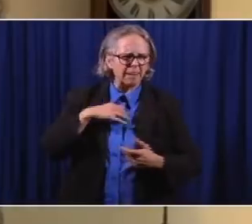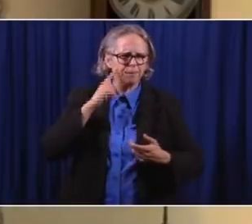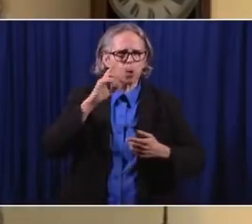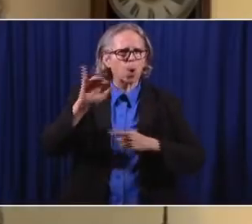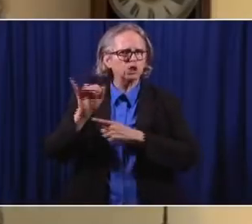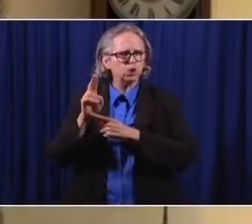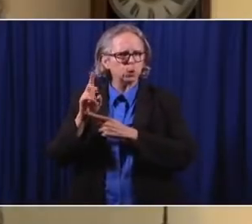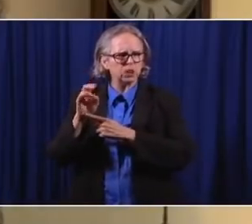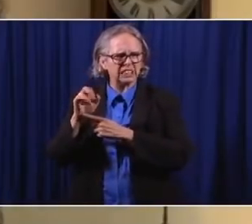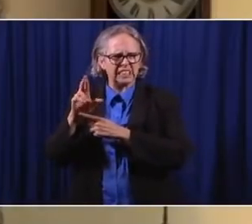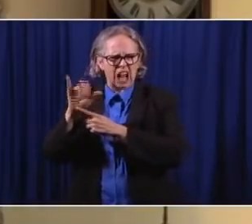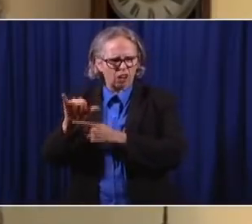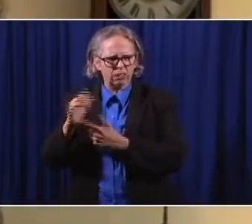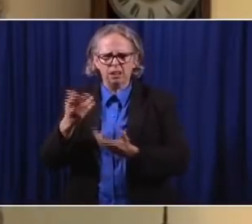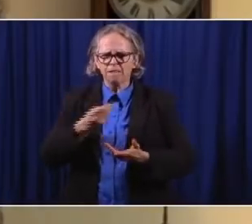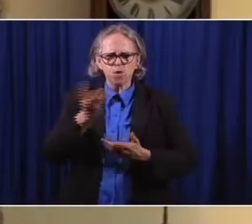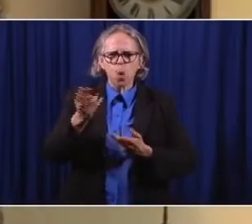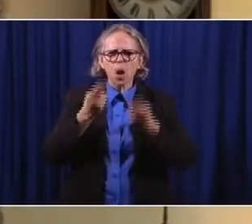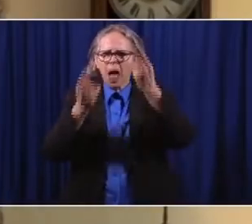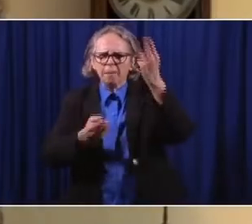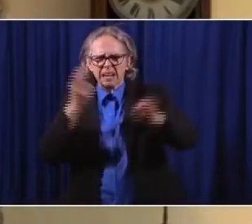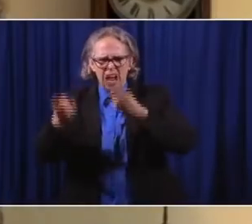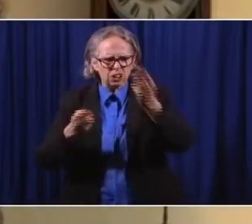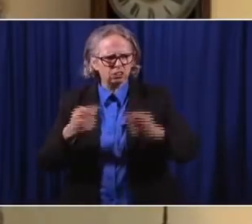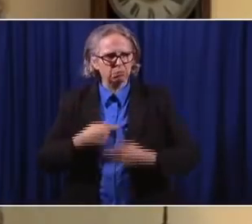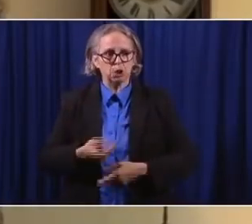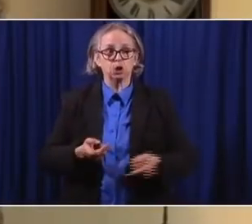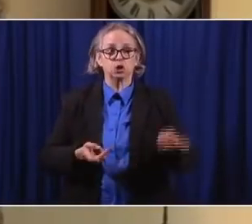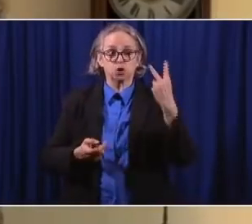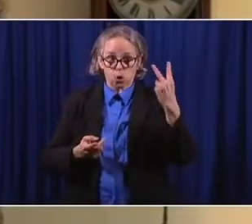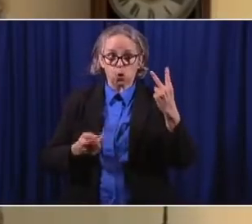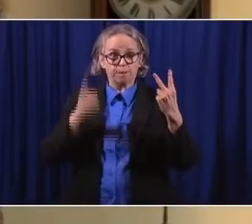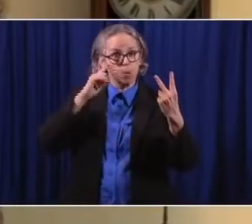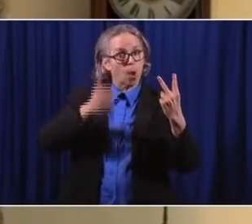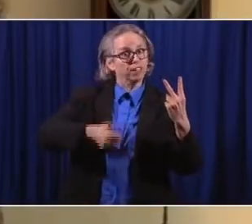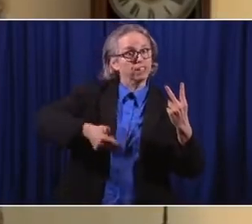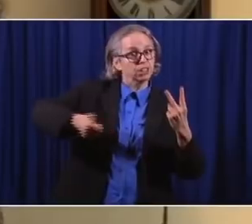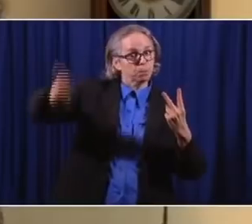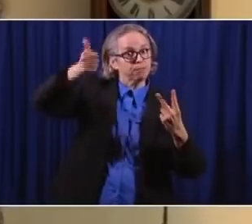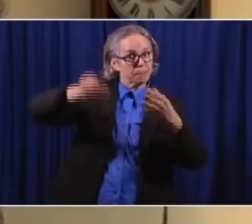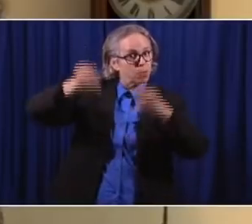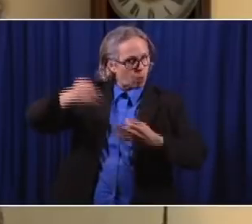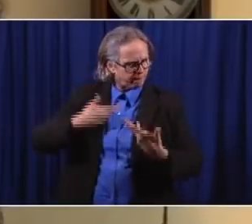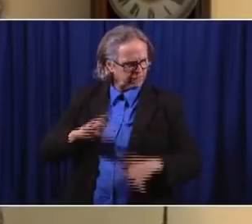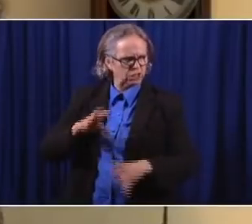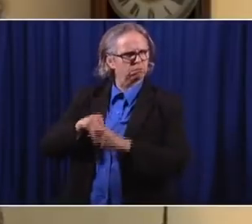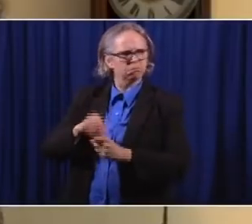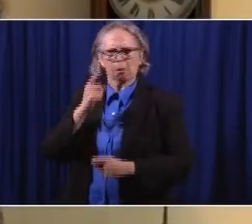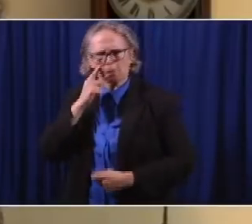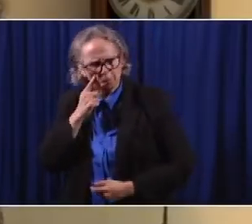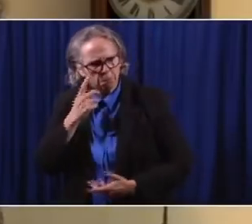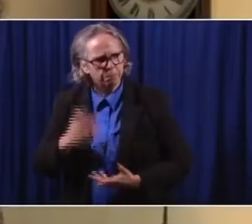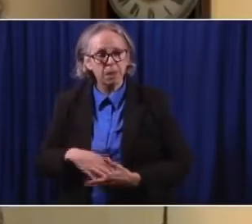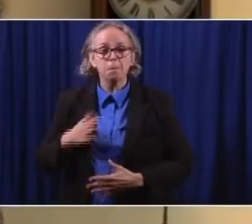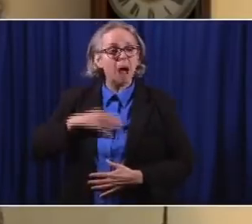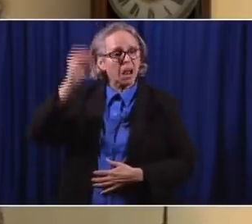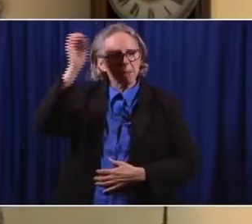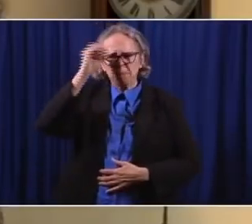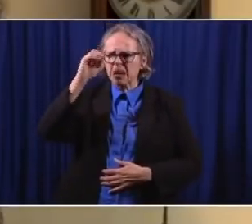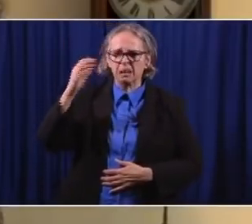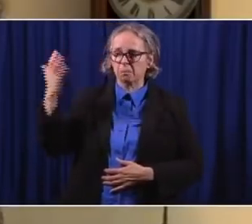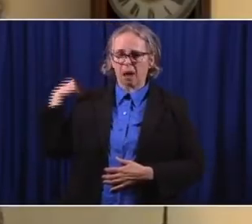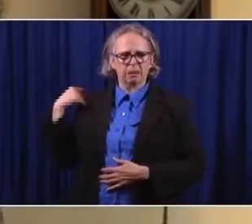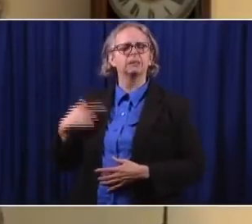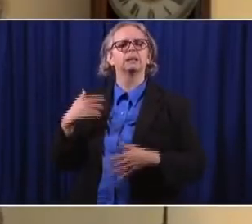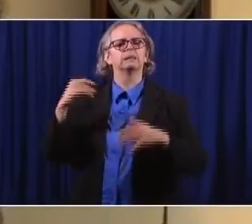the Supreme Court. My position always was, and if I was on there today, it would be the same. And that is that I